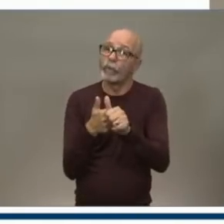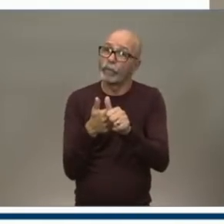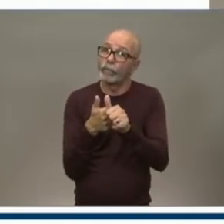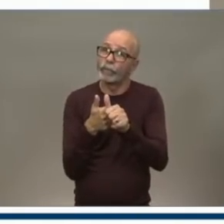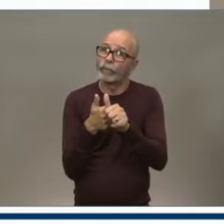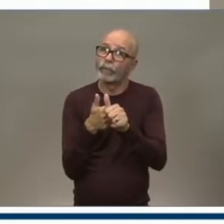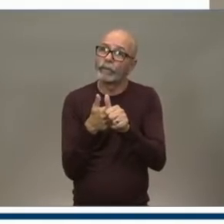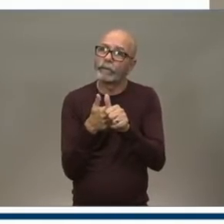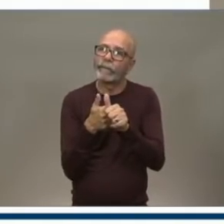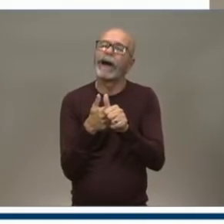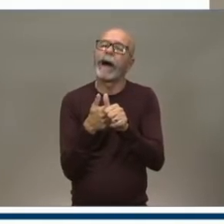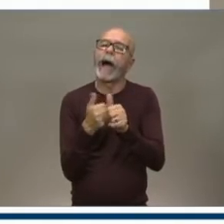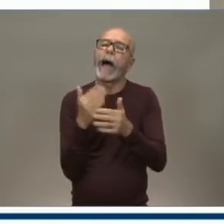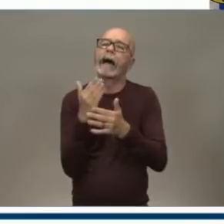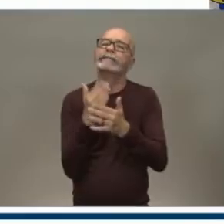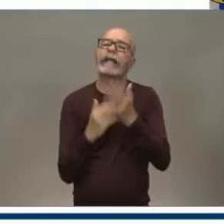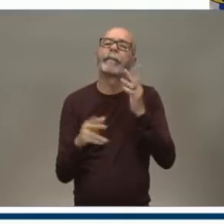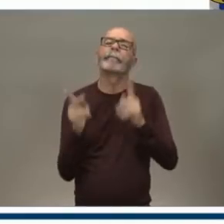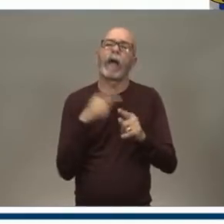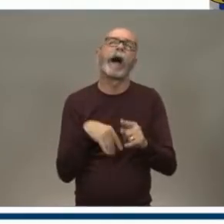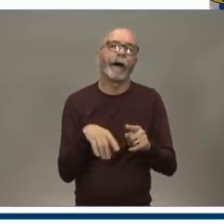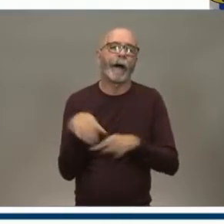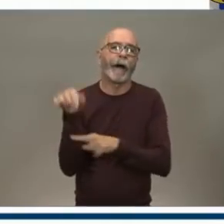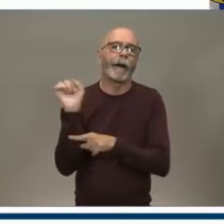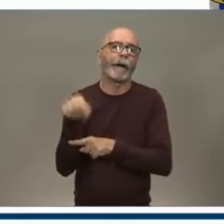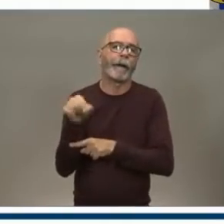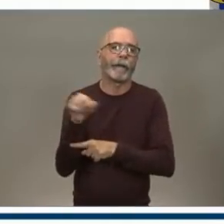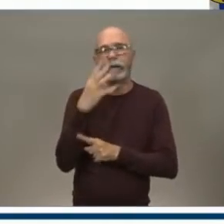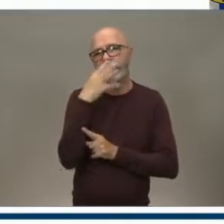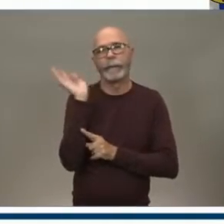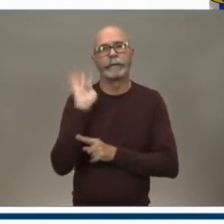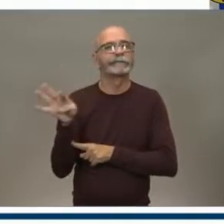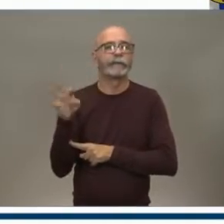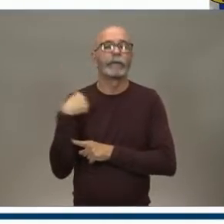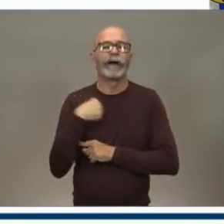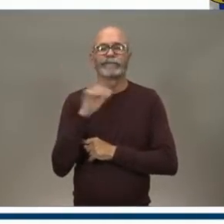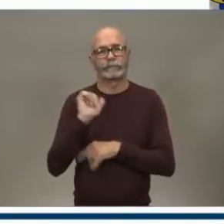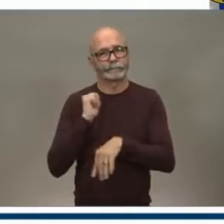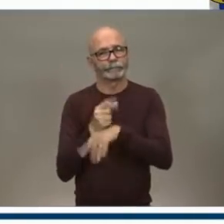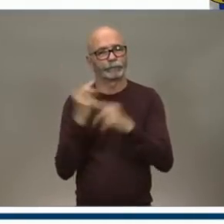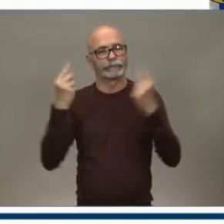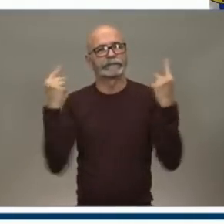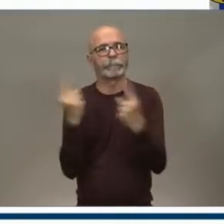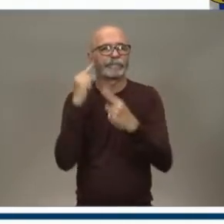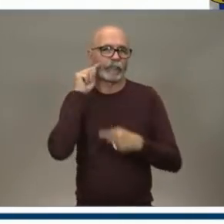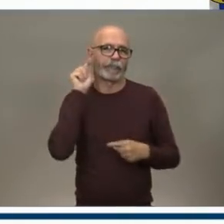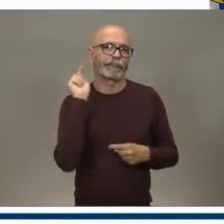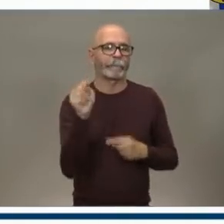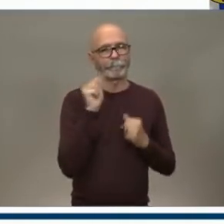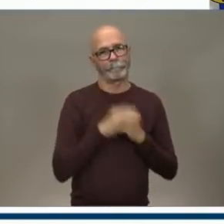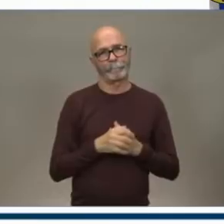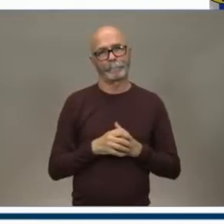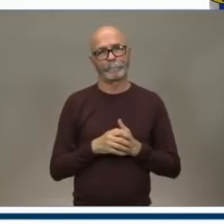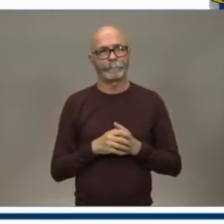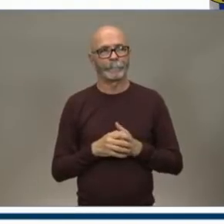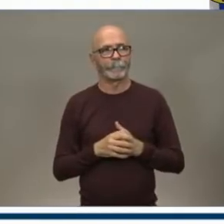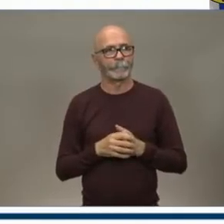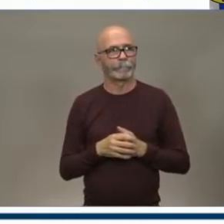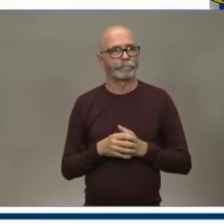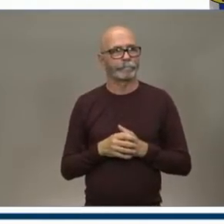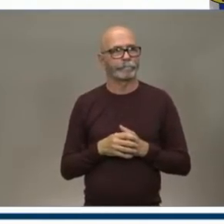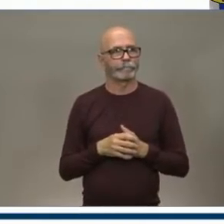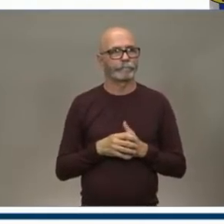compliance approach. Next question will go to Global's Alicia Draus. Thank you. I'm just wondering about